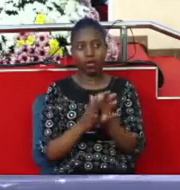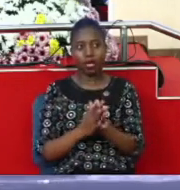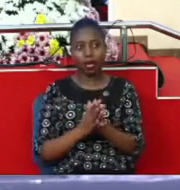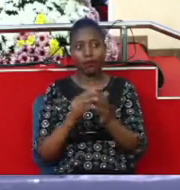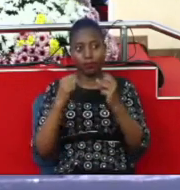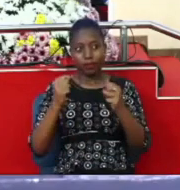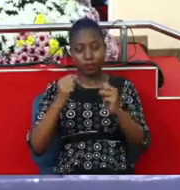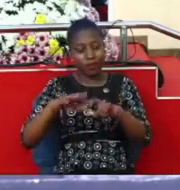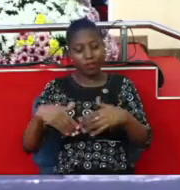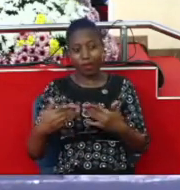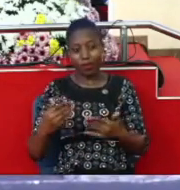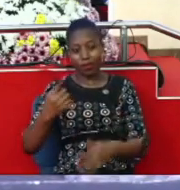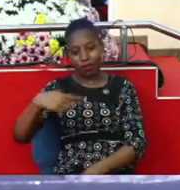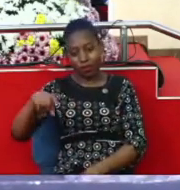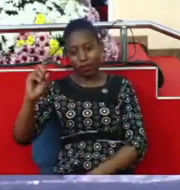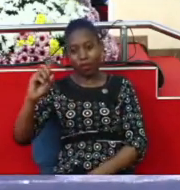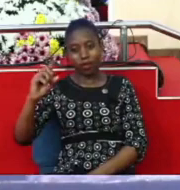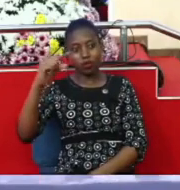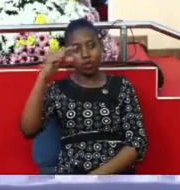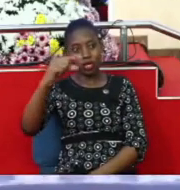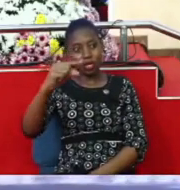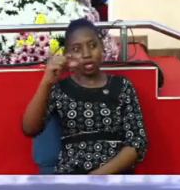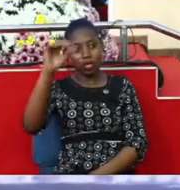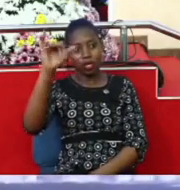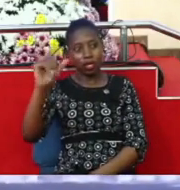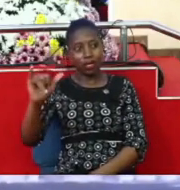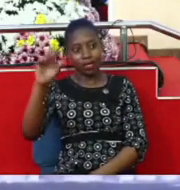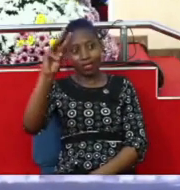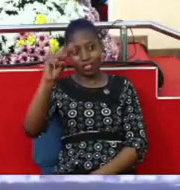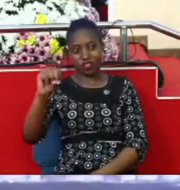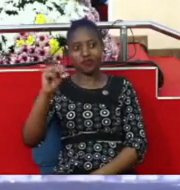it. Nimelipia. But I don't go there. Lakini siendi.